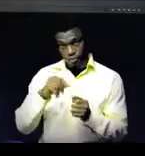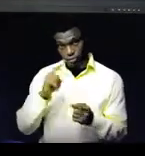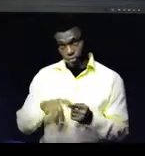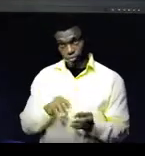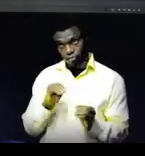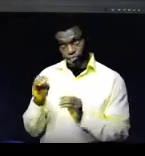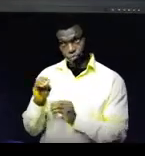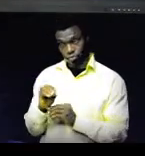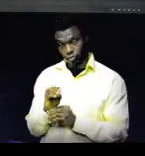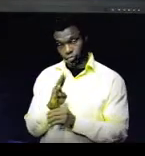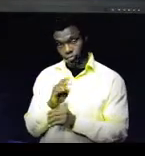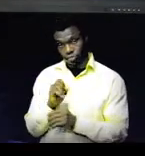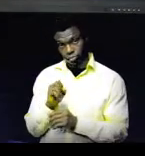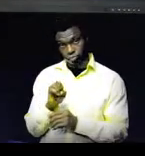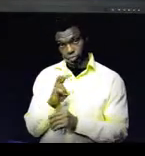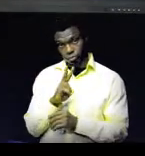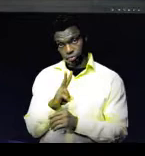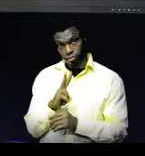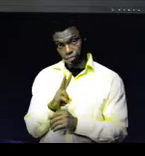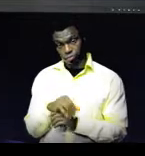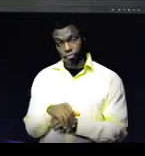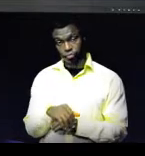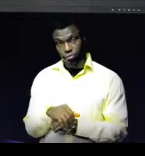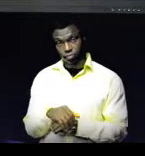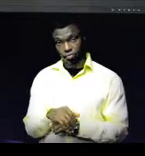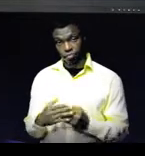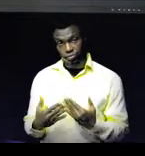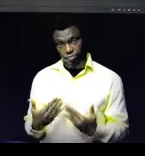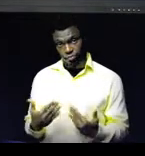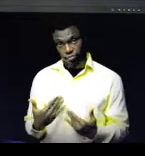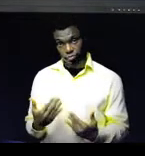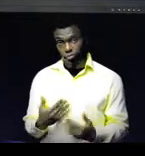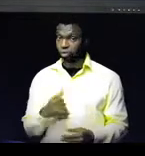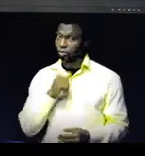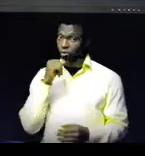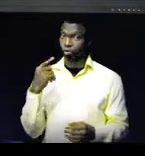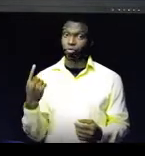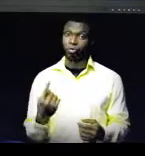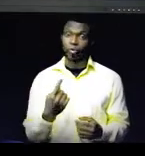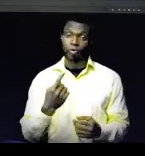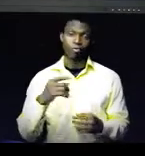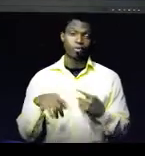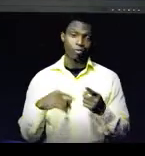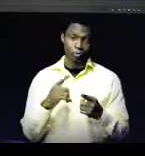put base 2 at the end. Easy peasy, right? Well, it's not always going to be